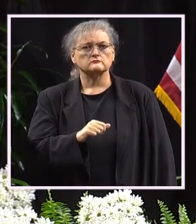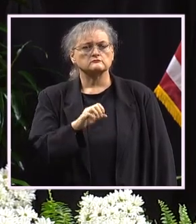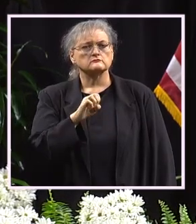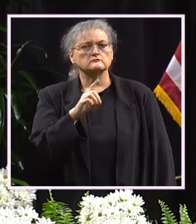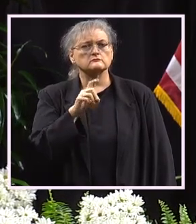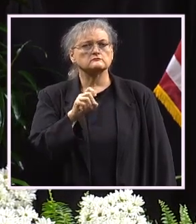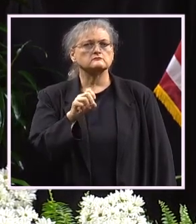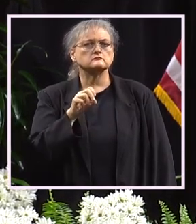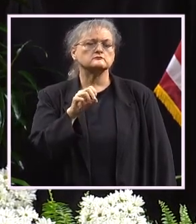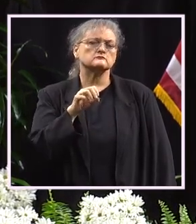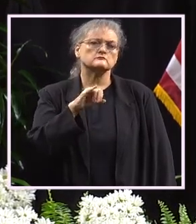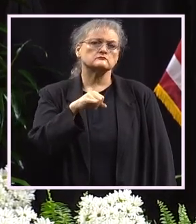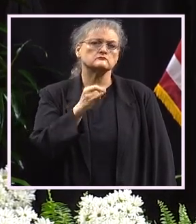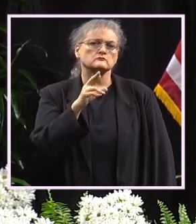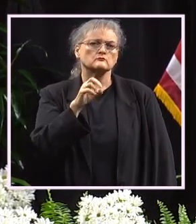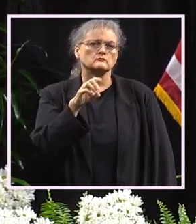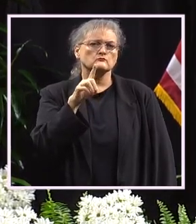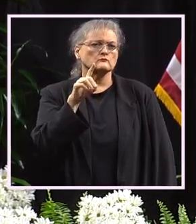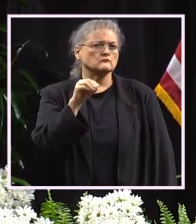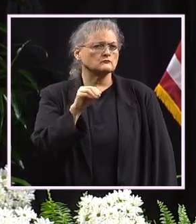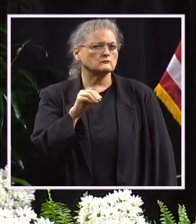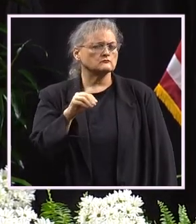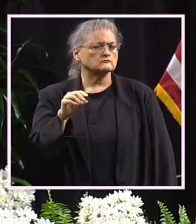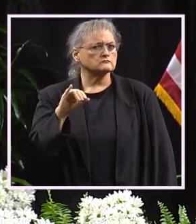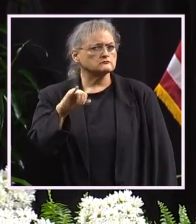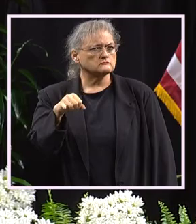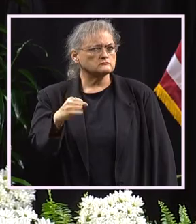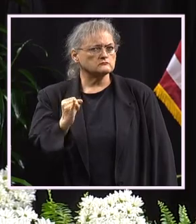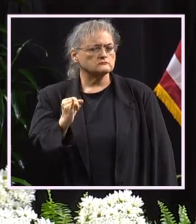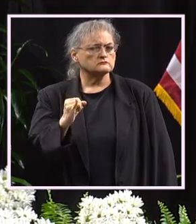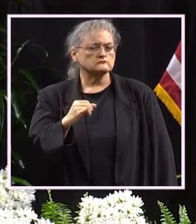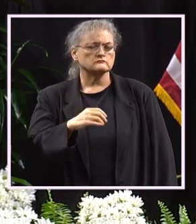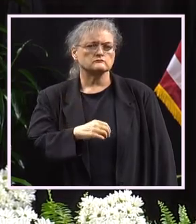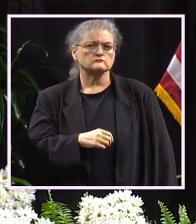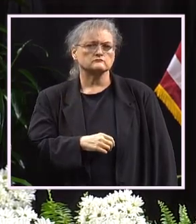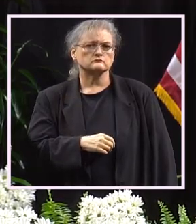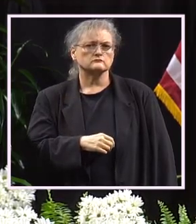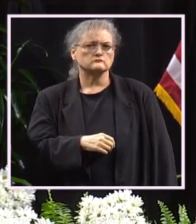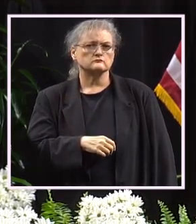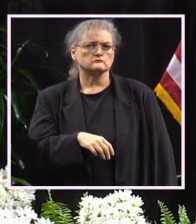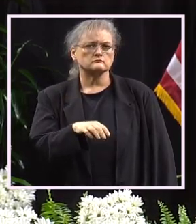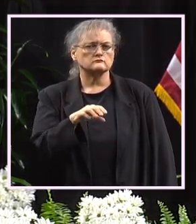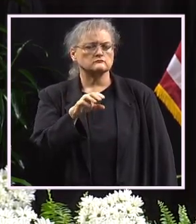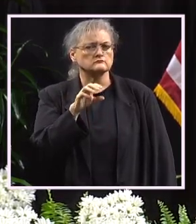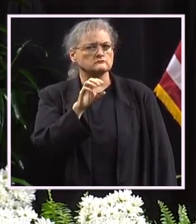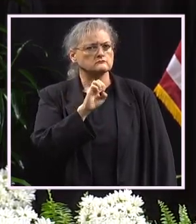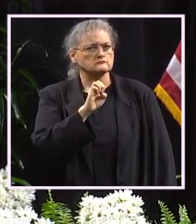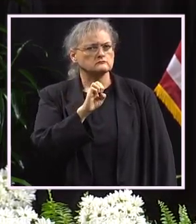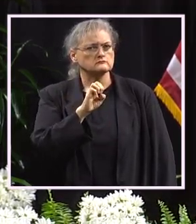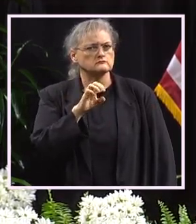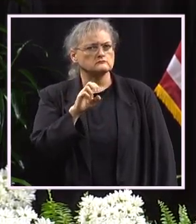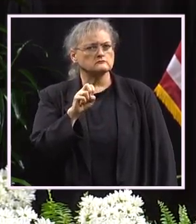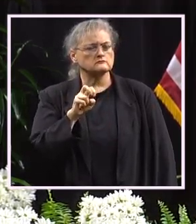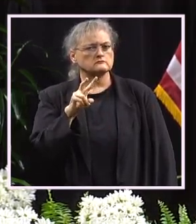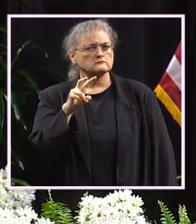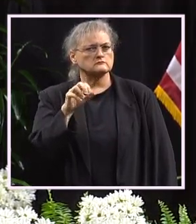Eduardo McKesack Jones, Master of Science, Yesenia Eva